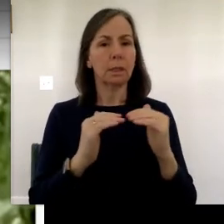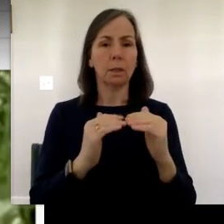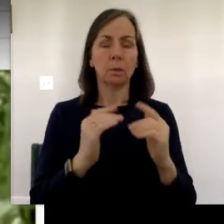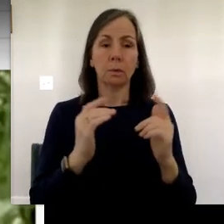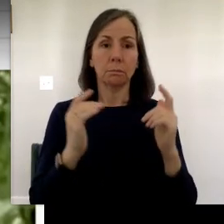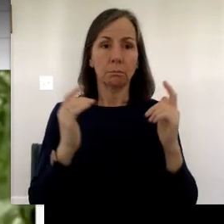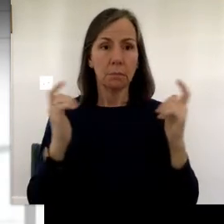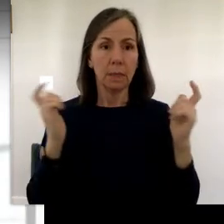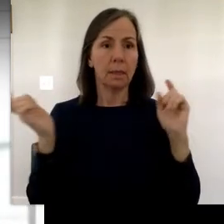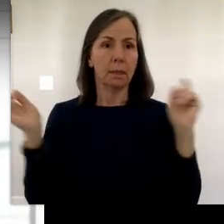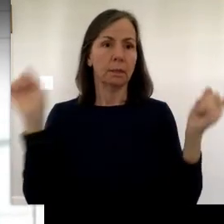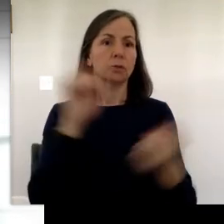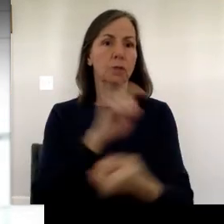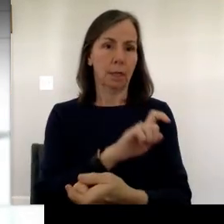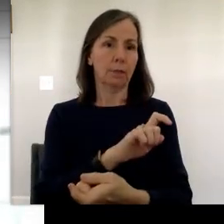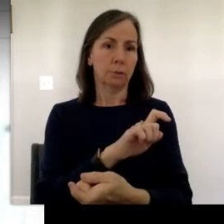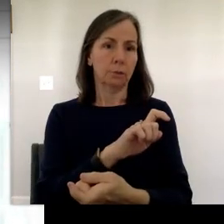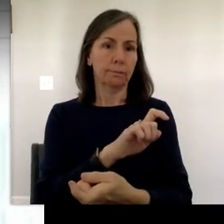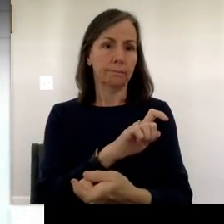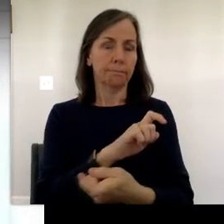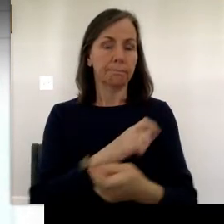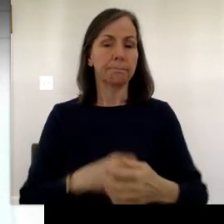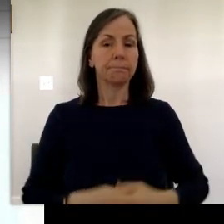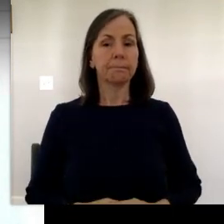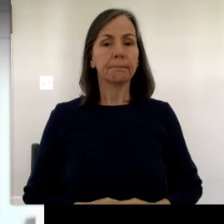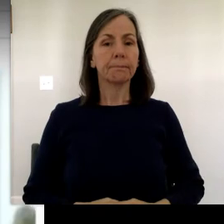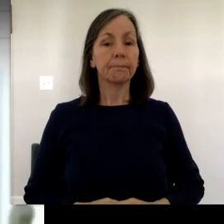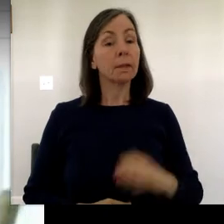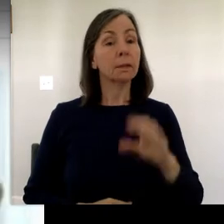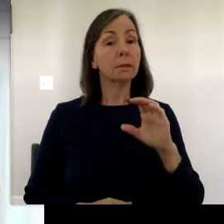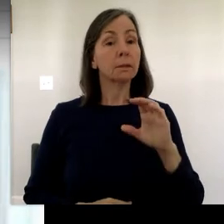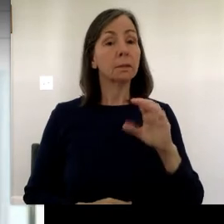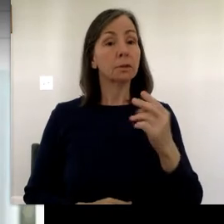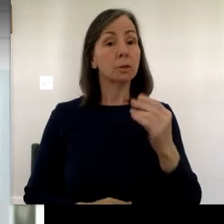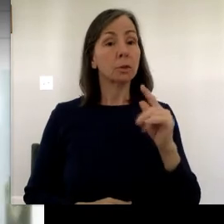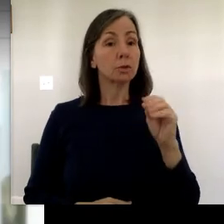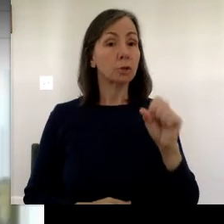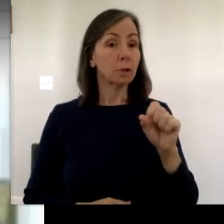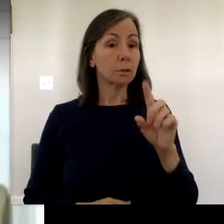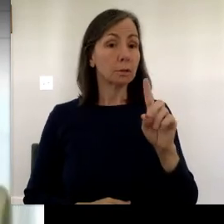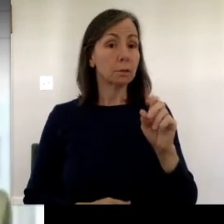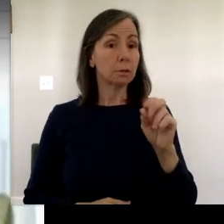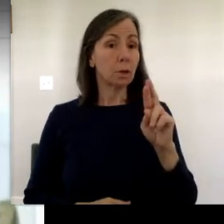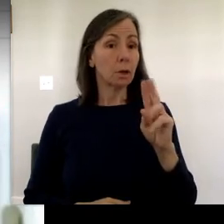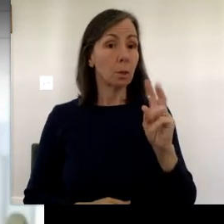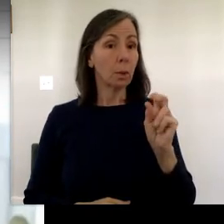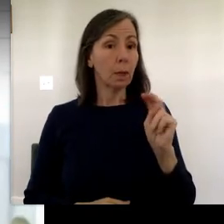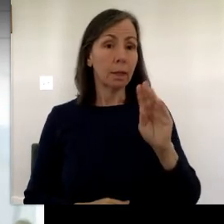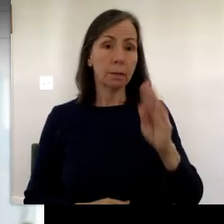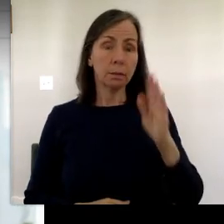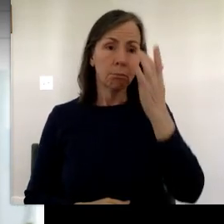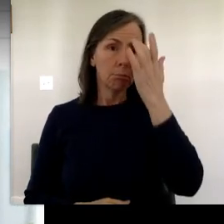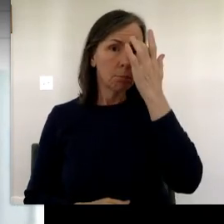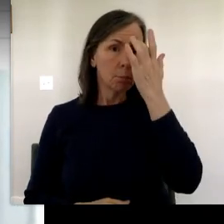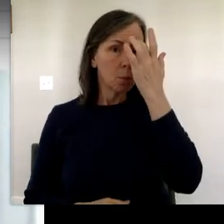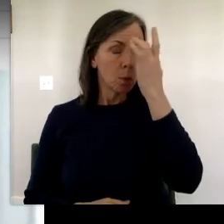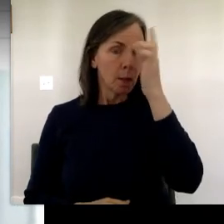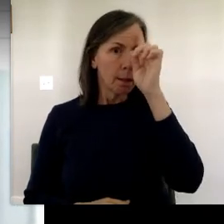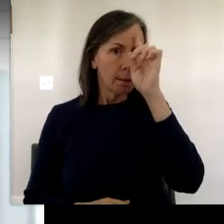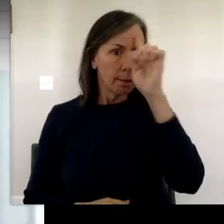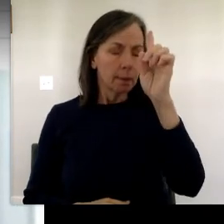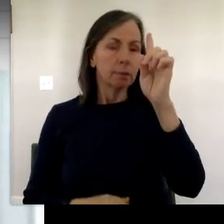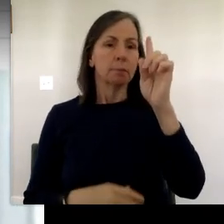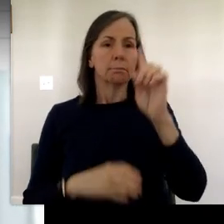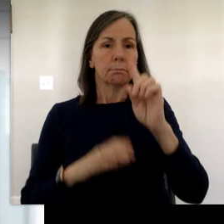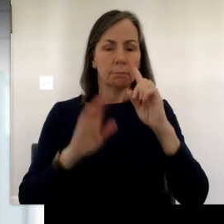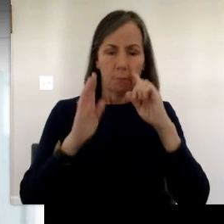enormous changes. It was Charles Darwin's genius to have identified natural selection as